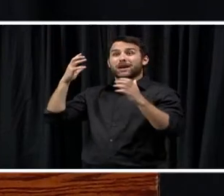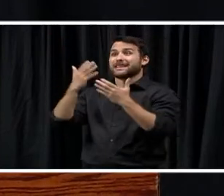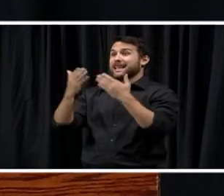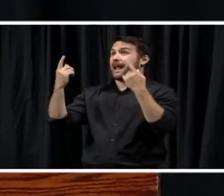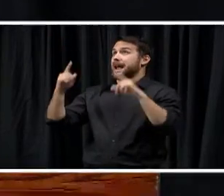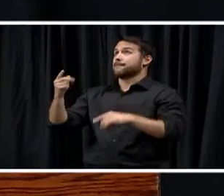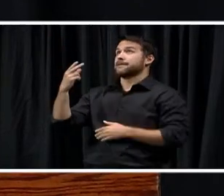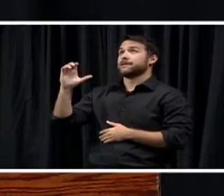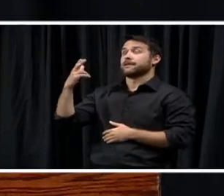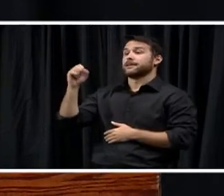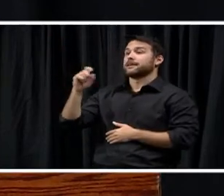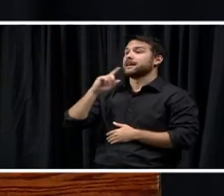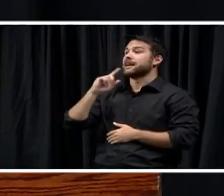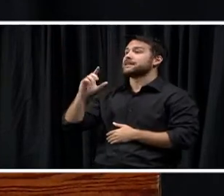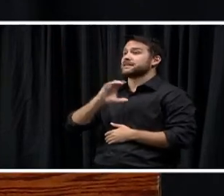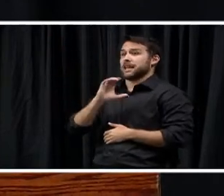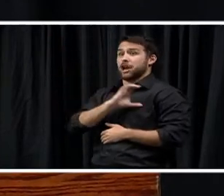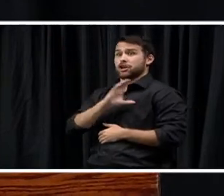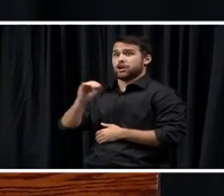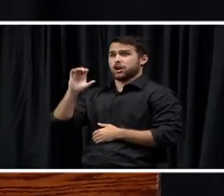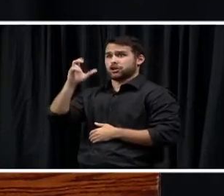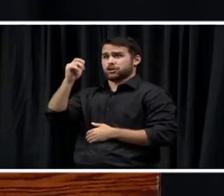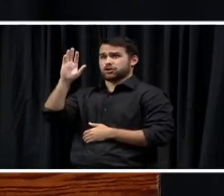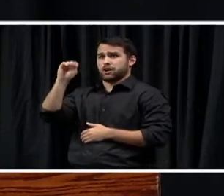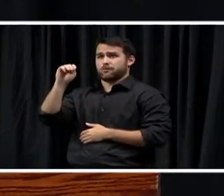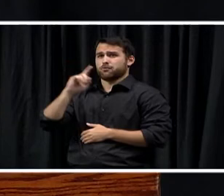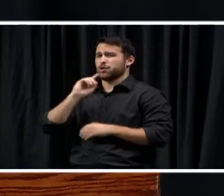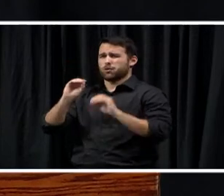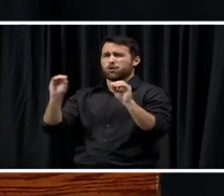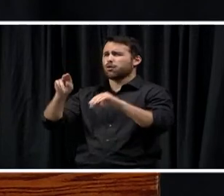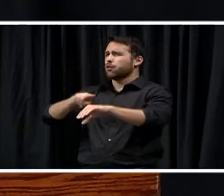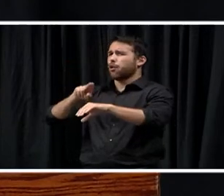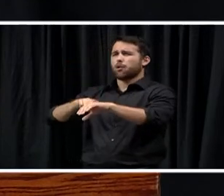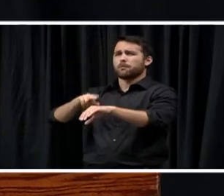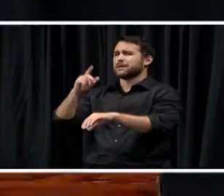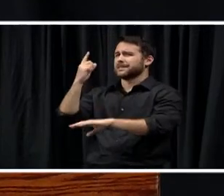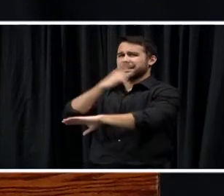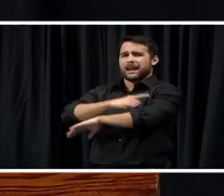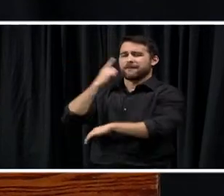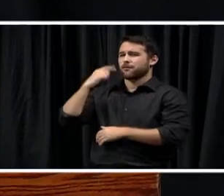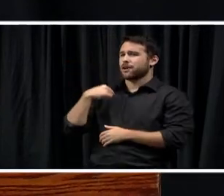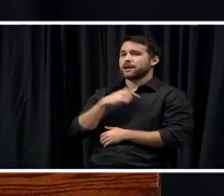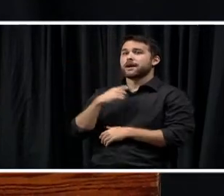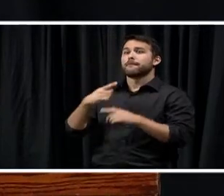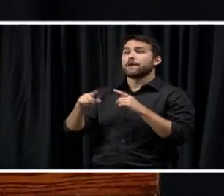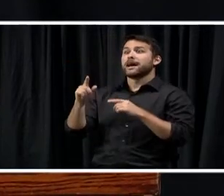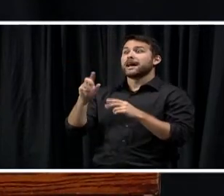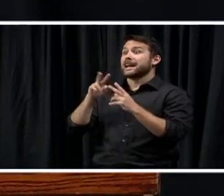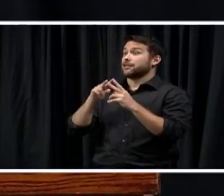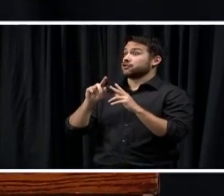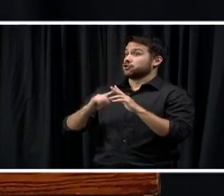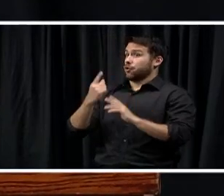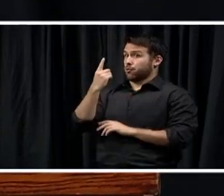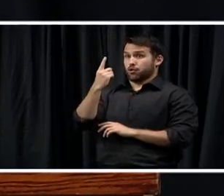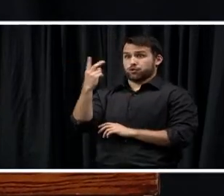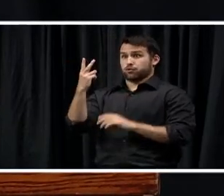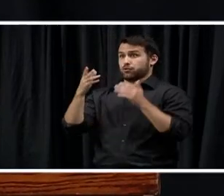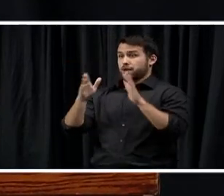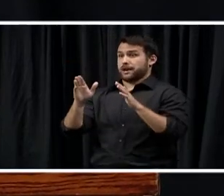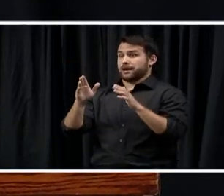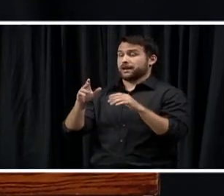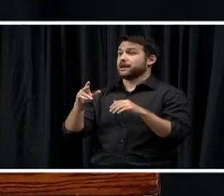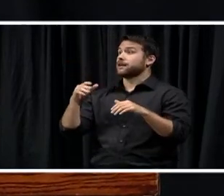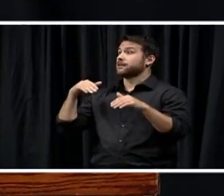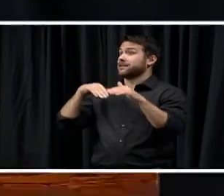give it its character and charm. There was no typical day for us, but it's safe to say that our day started one of two ways. Either pulling in